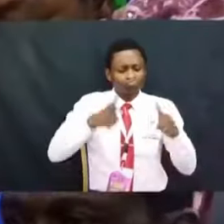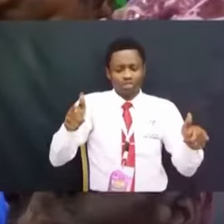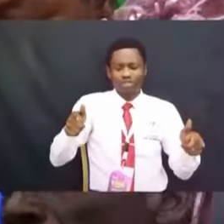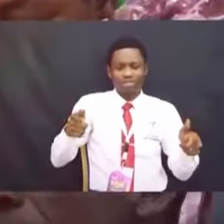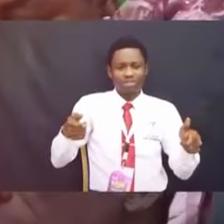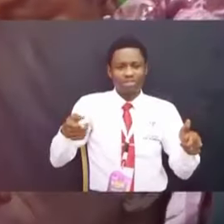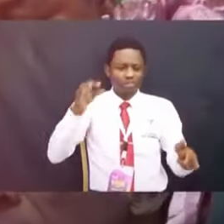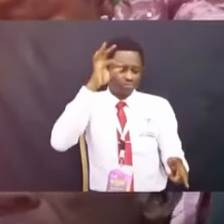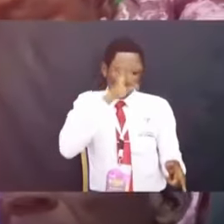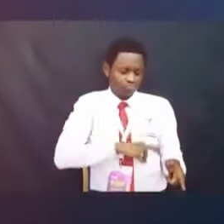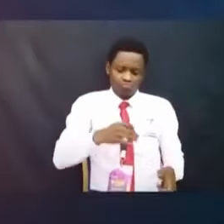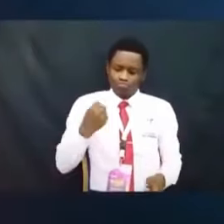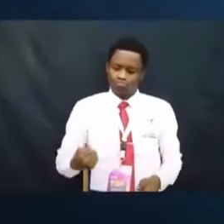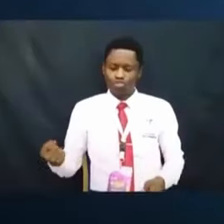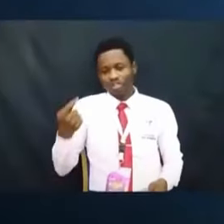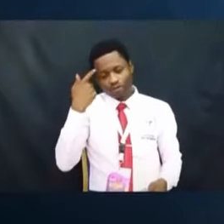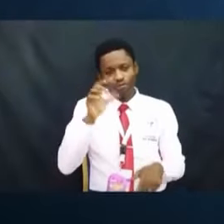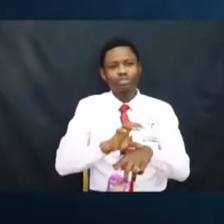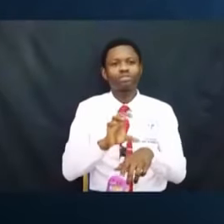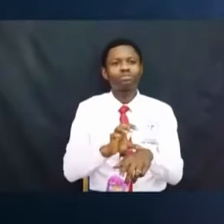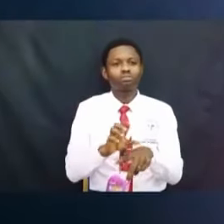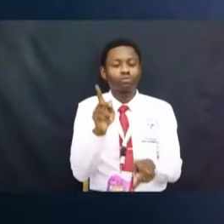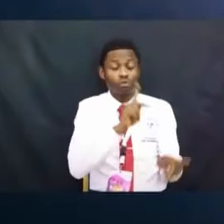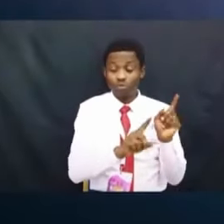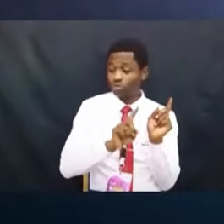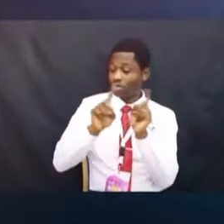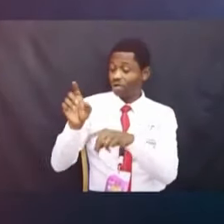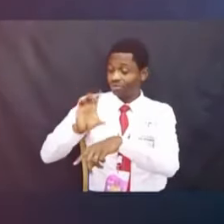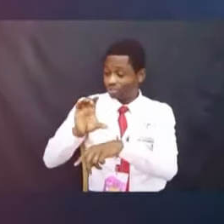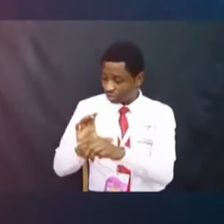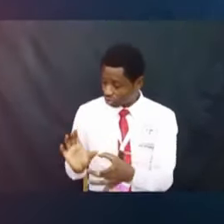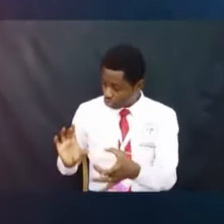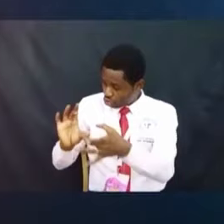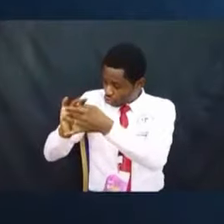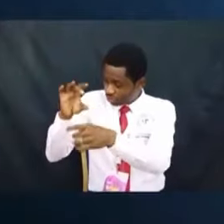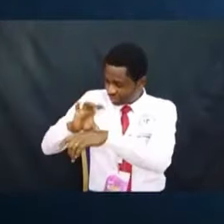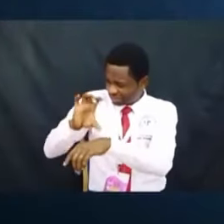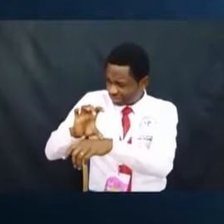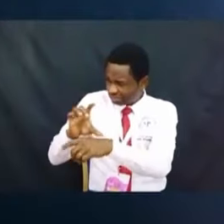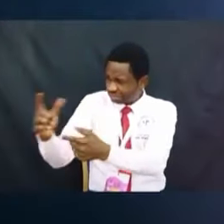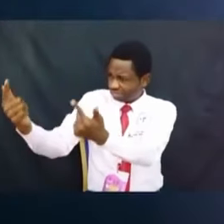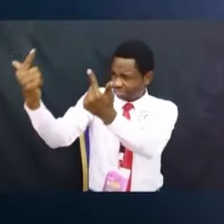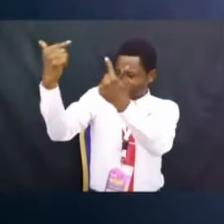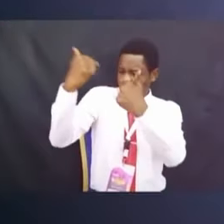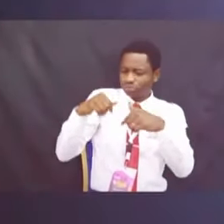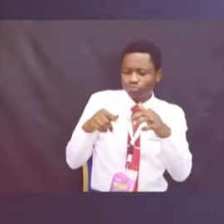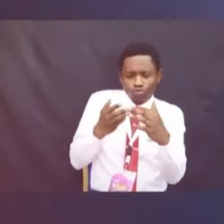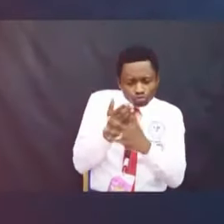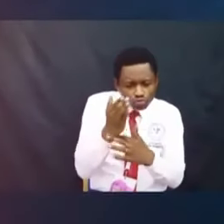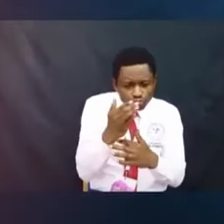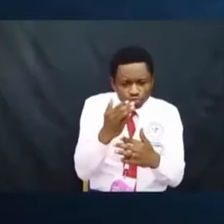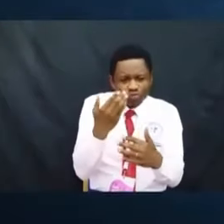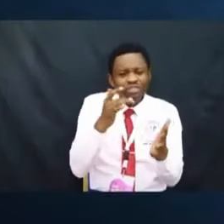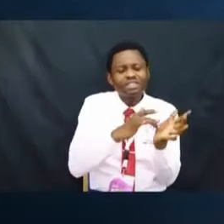People who come to church and join our fraternity, they come through the blood. They come